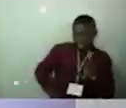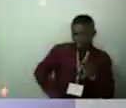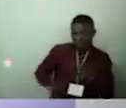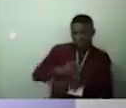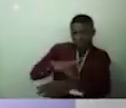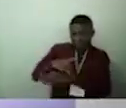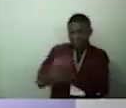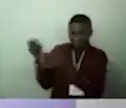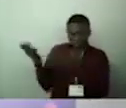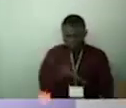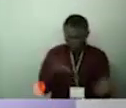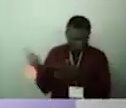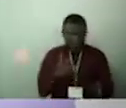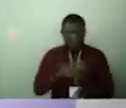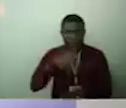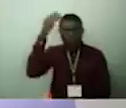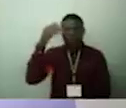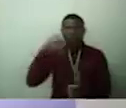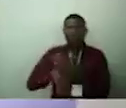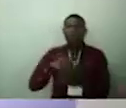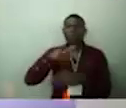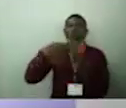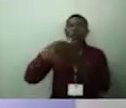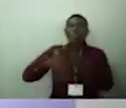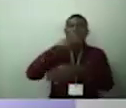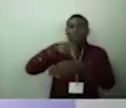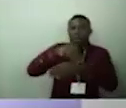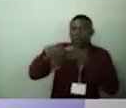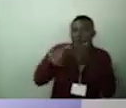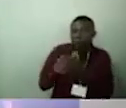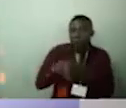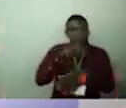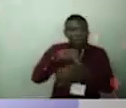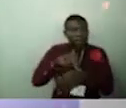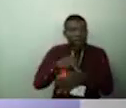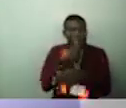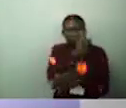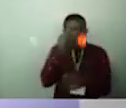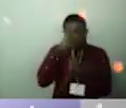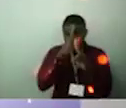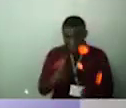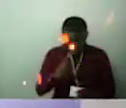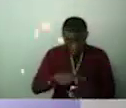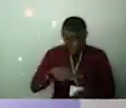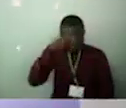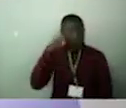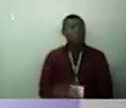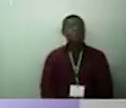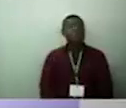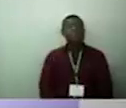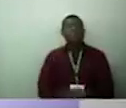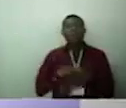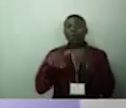will bring their glory into the nations, and the nations themselves, by their honor and glory,